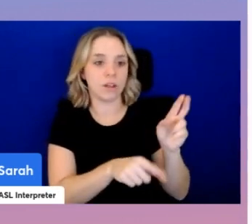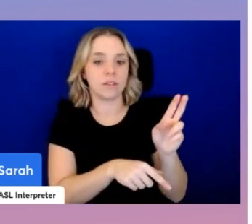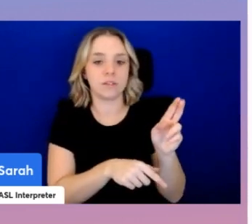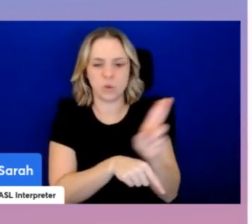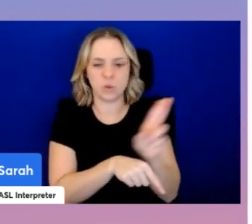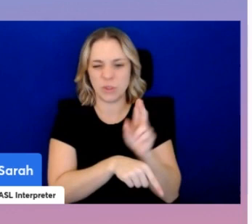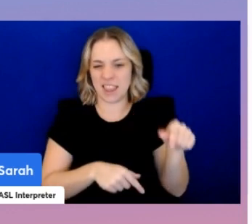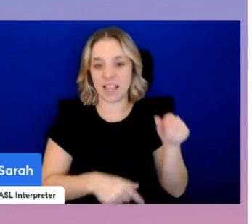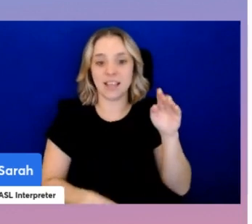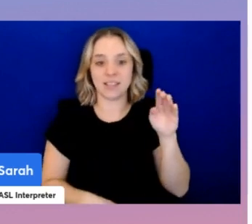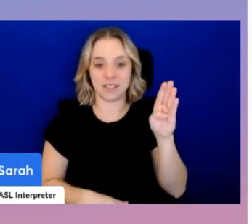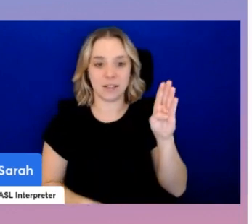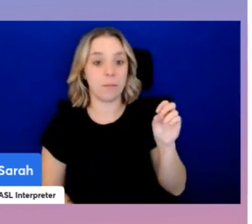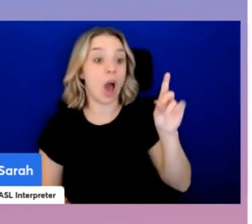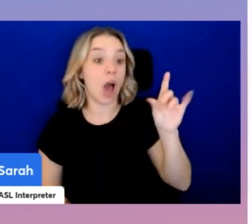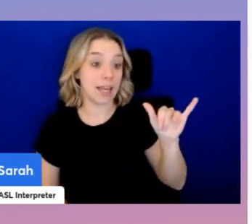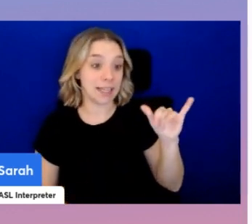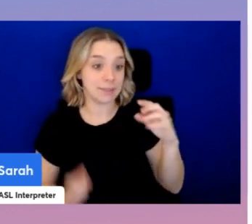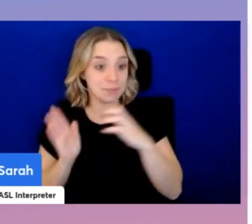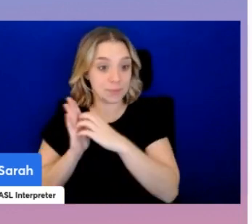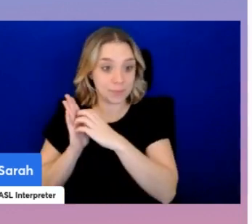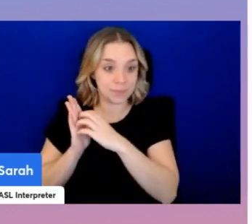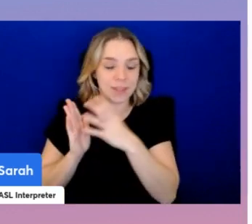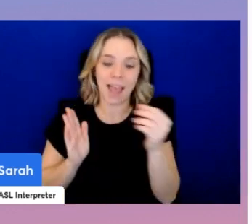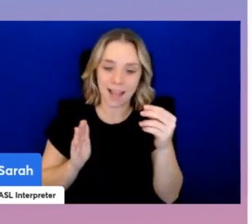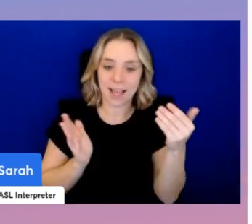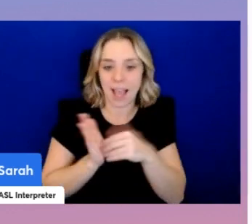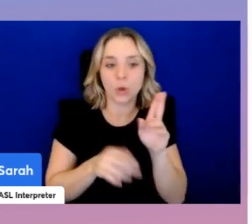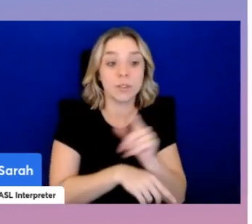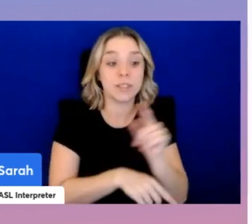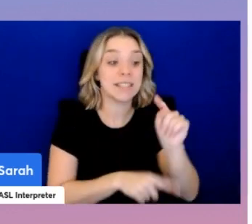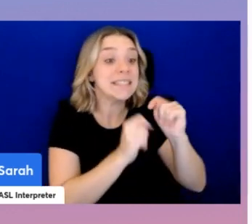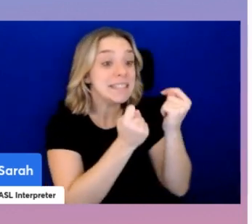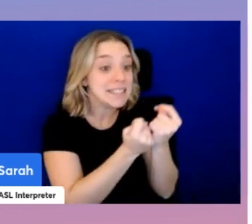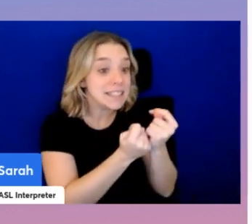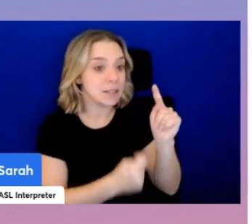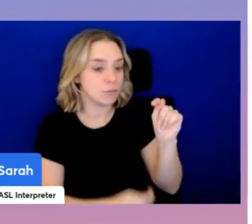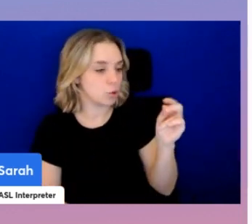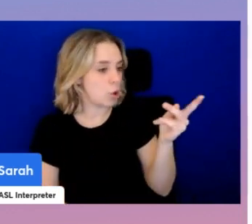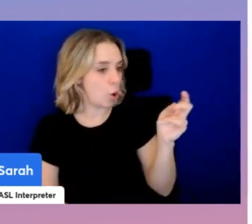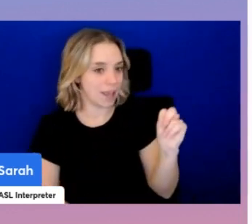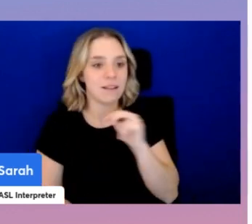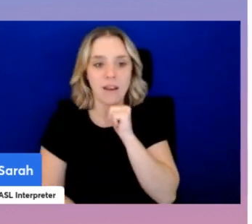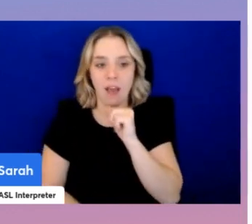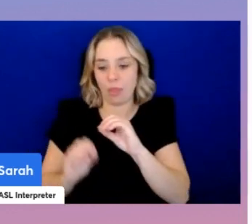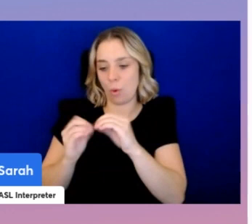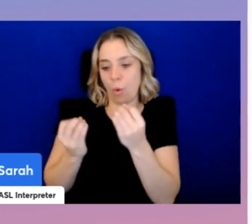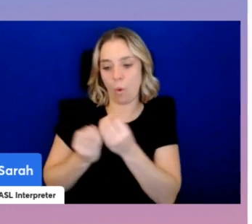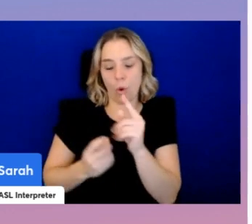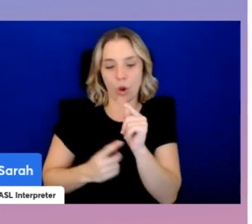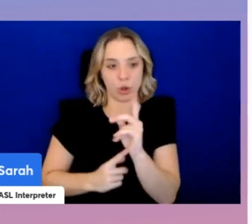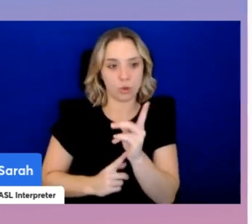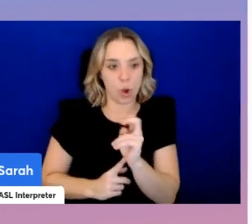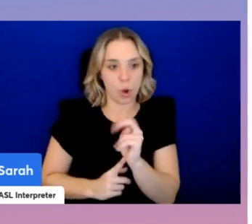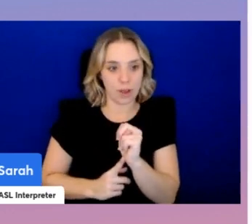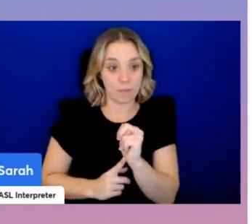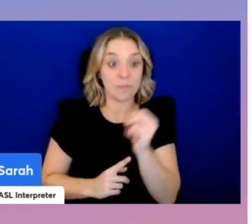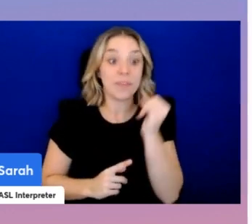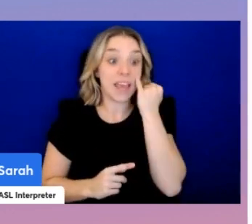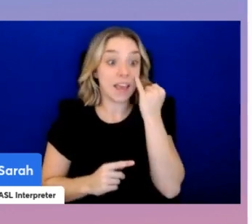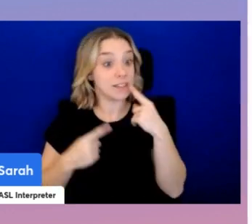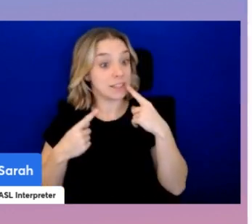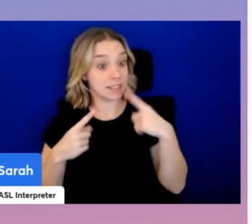this body, and again, using the team token and not the org token. And if it is successful, we will get